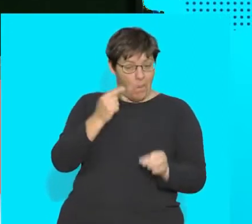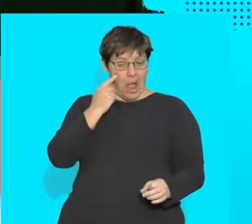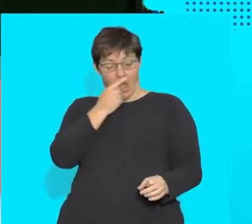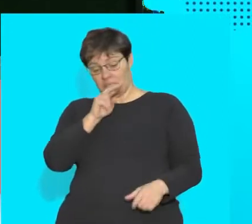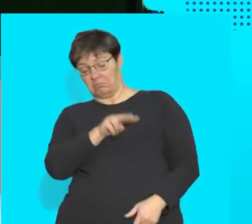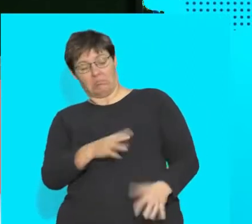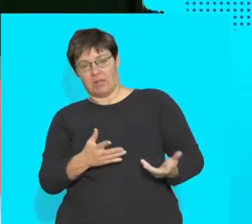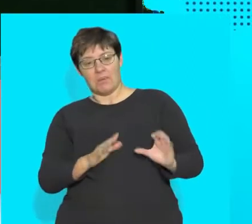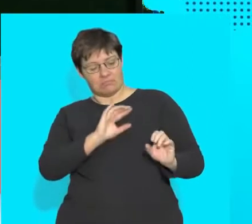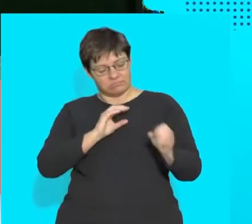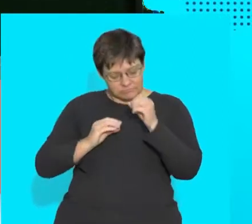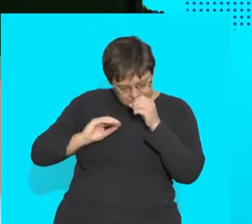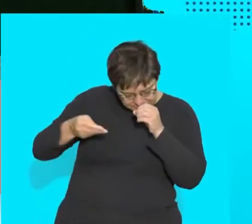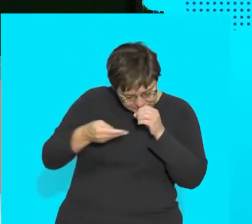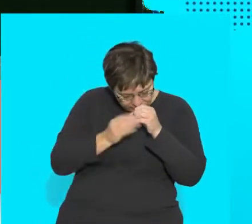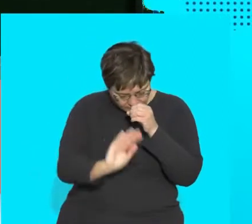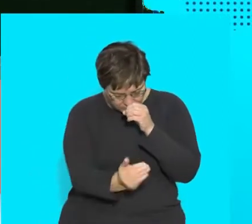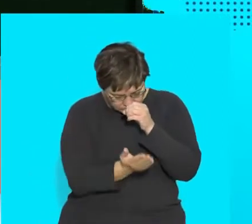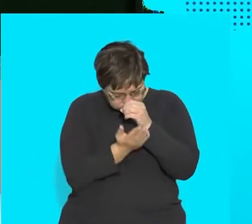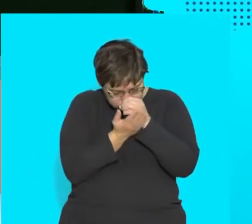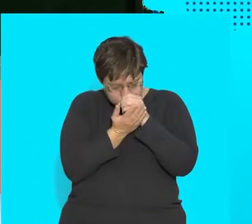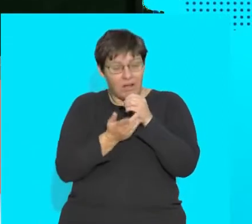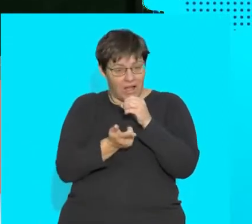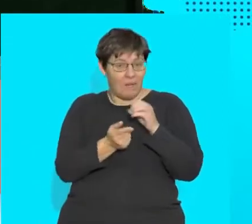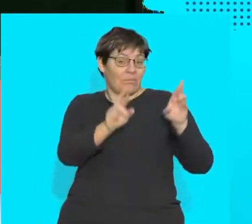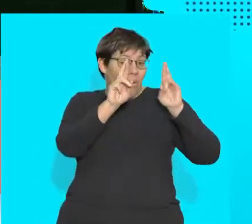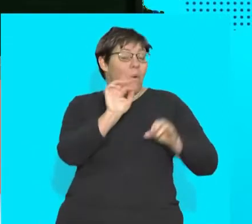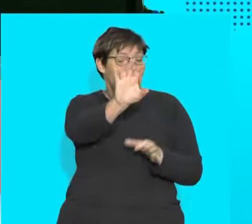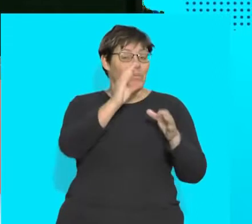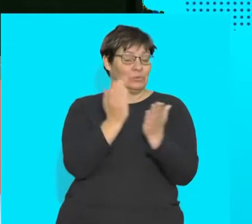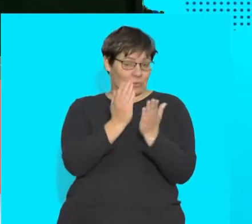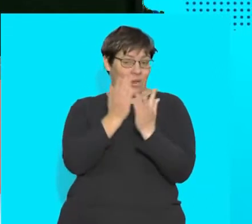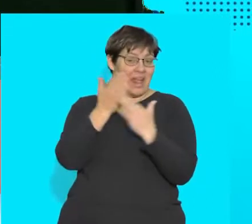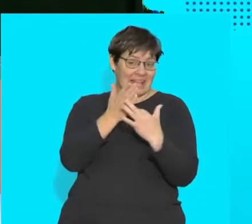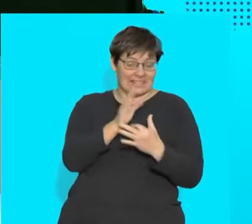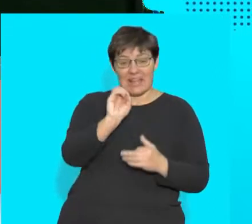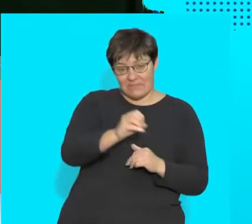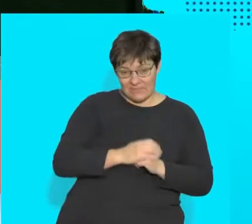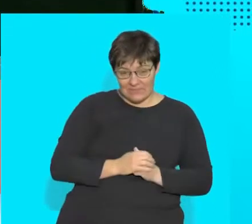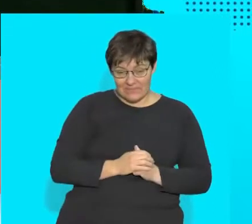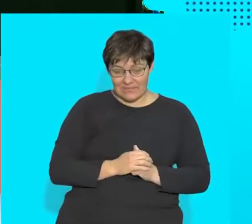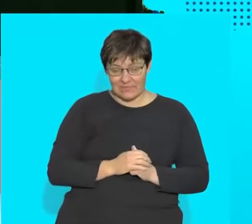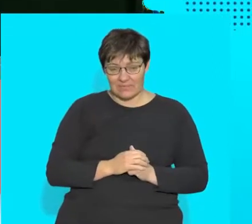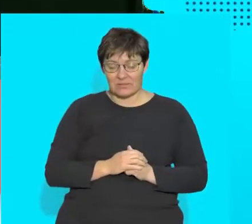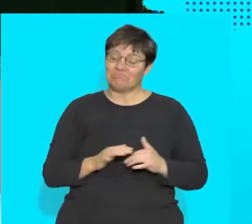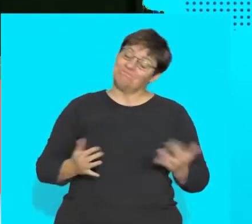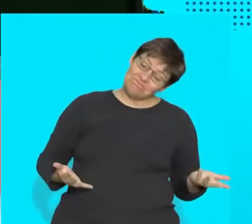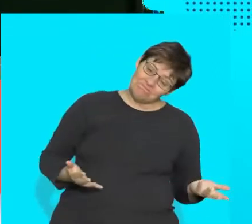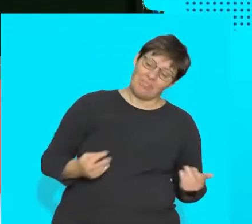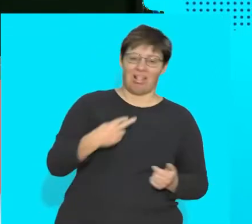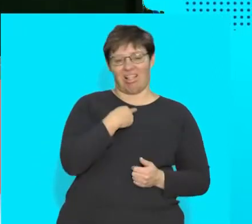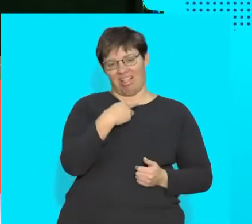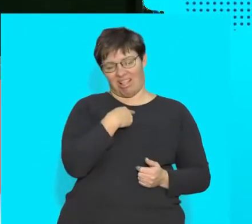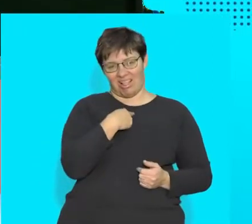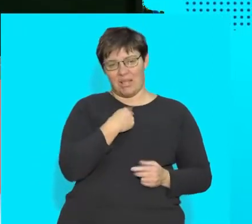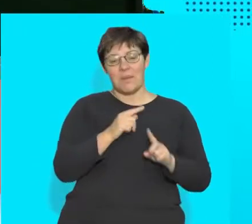that is the microscope work. As I said, I hope that some of you do have access to microscopes, right, at your classroom. If not,